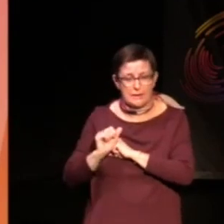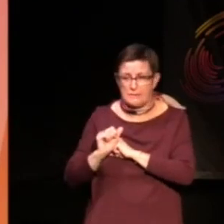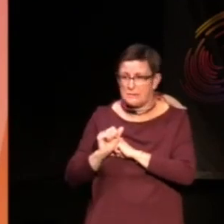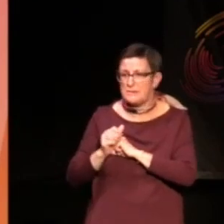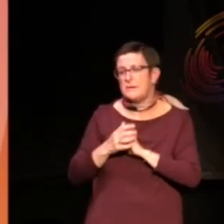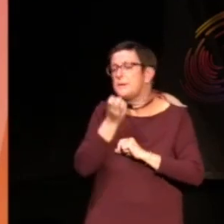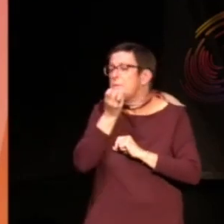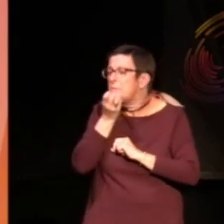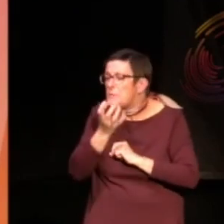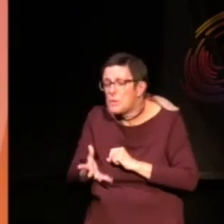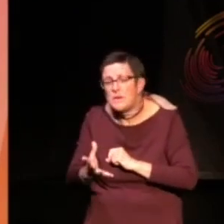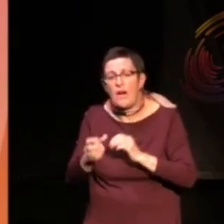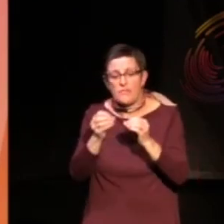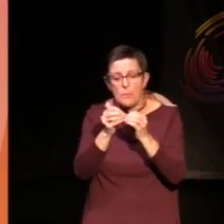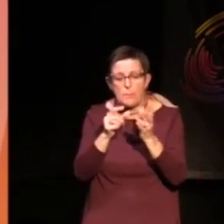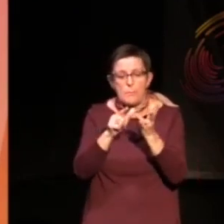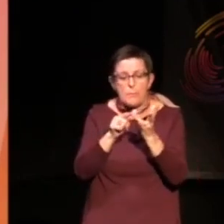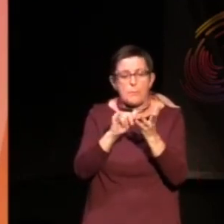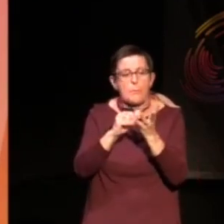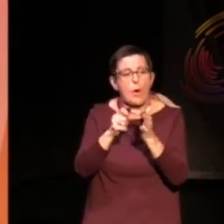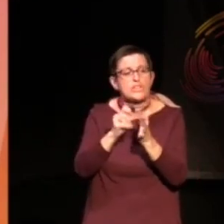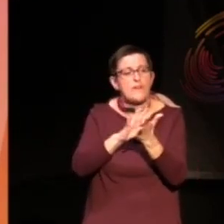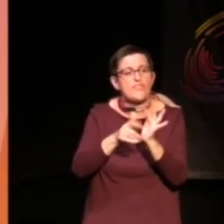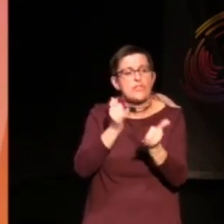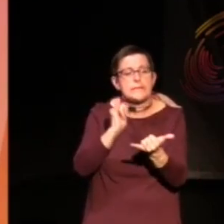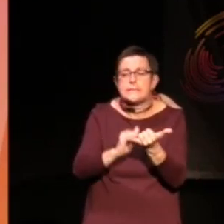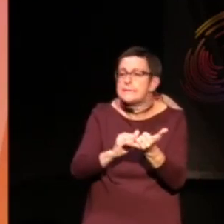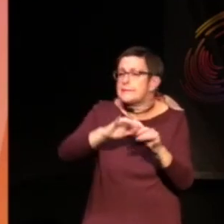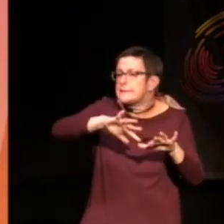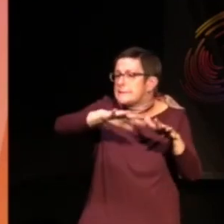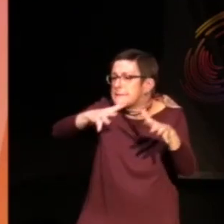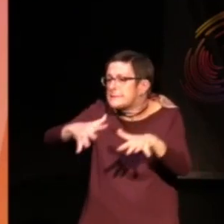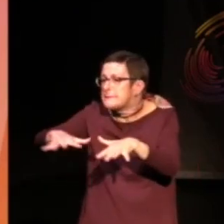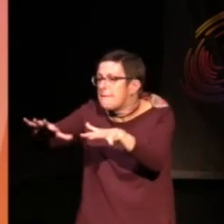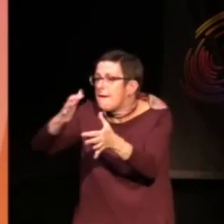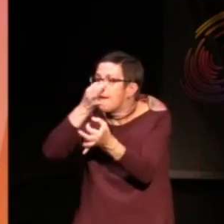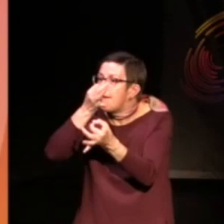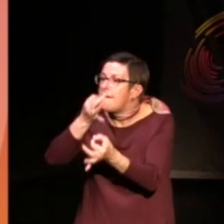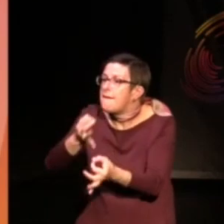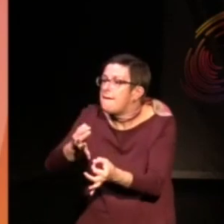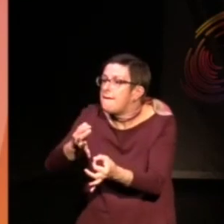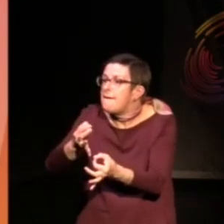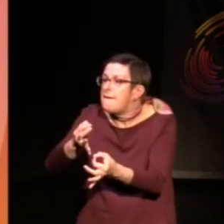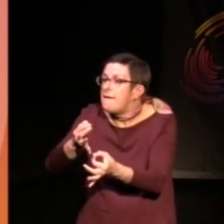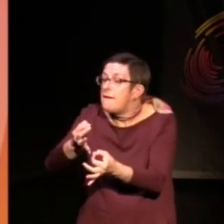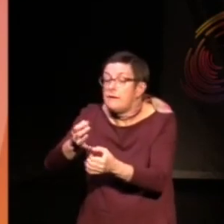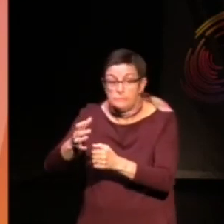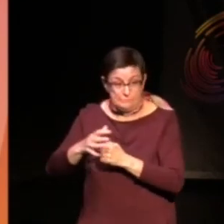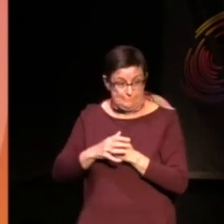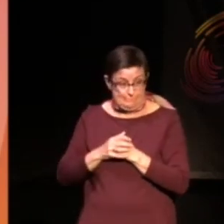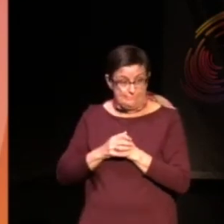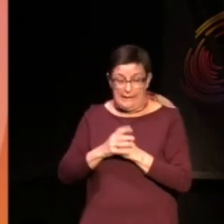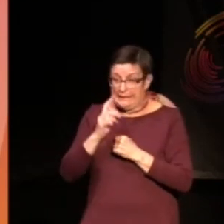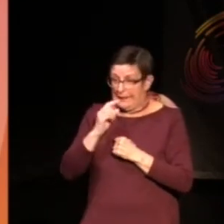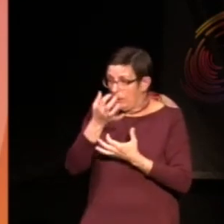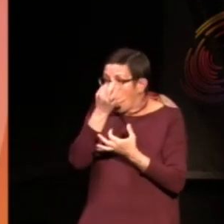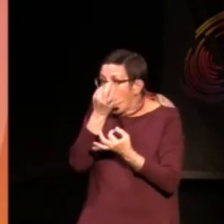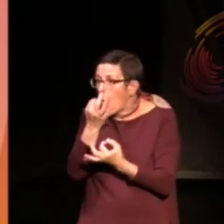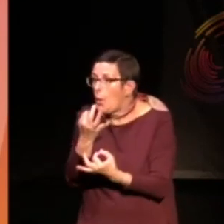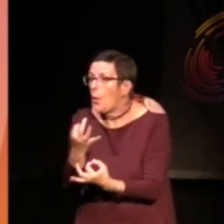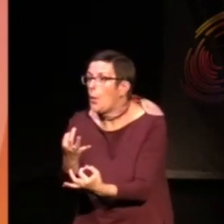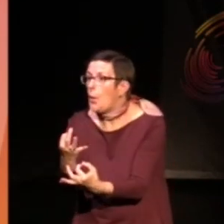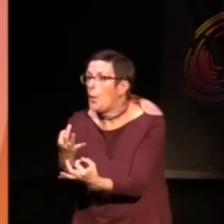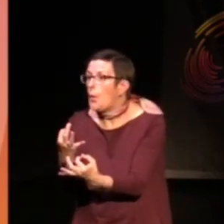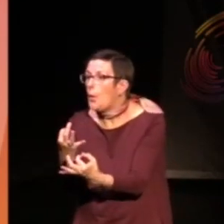the beauty of the Bosphorus, and even allow yourself to be drawn in, if not by the sea itself, by the